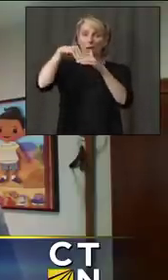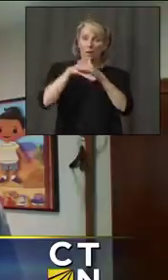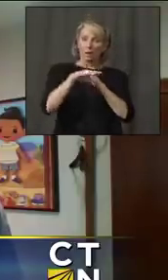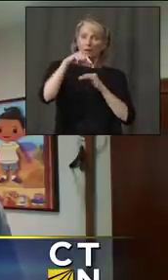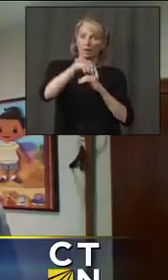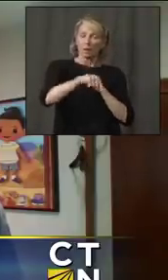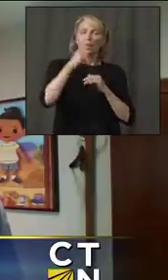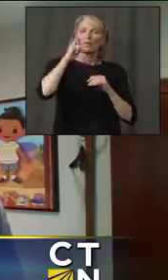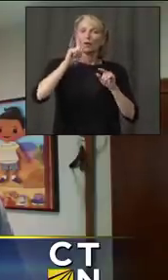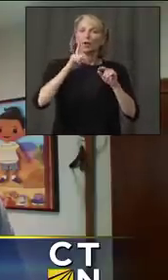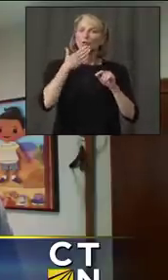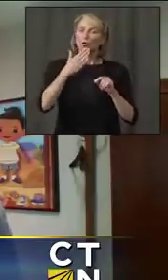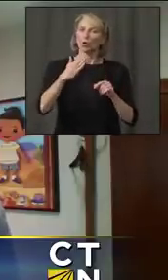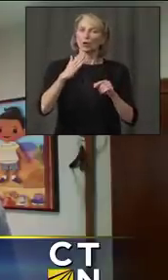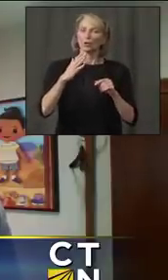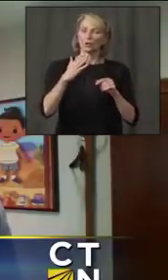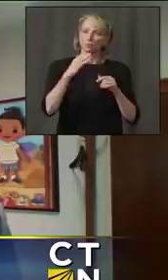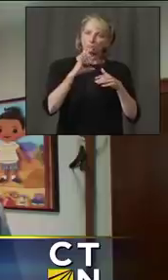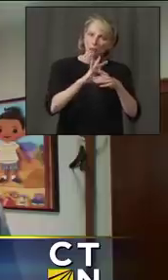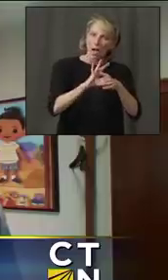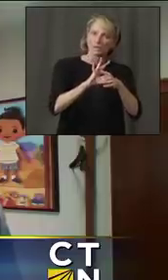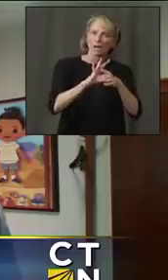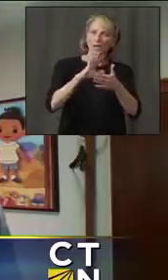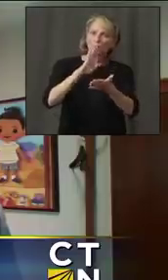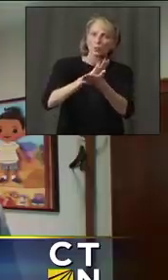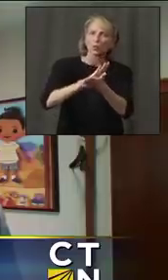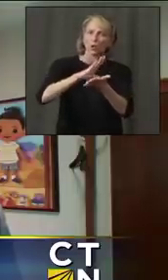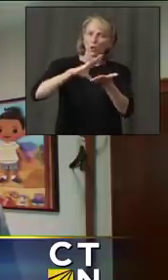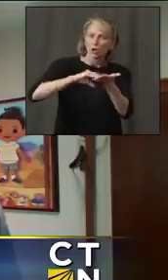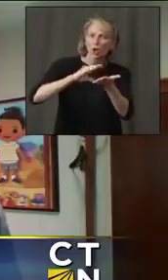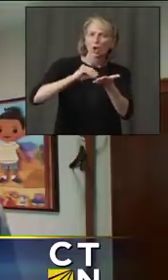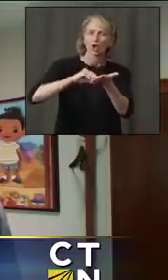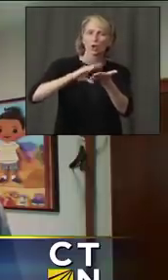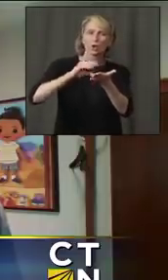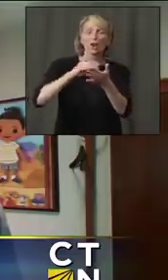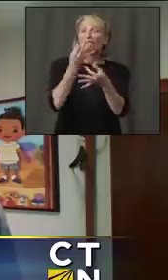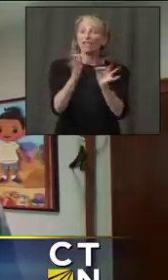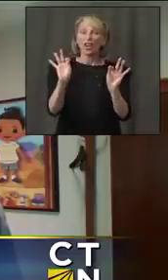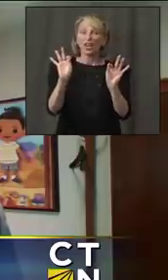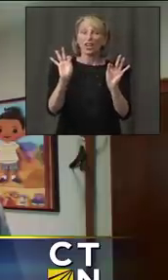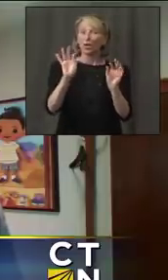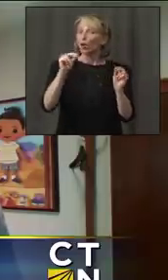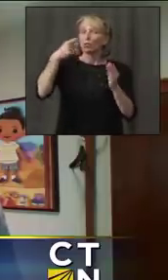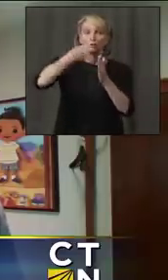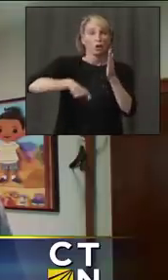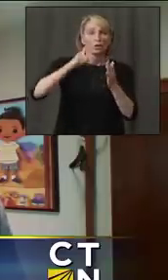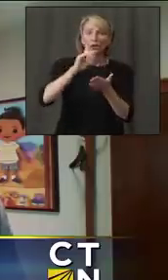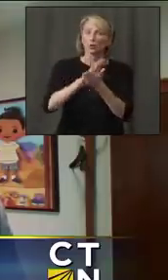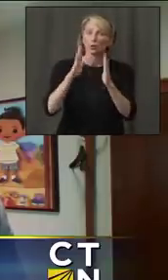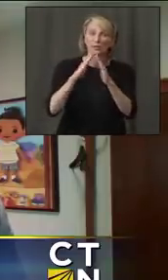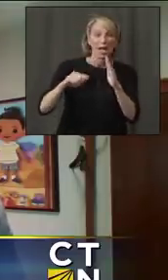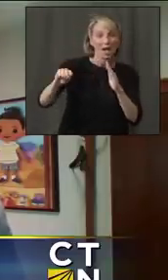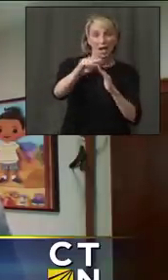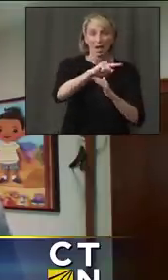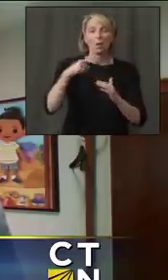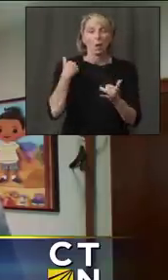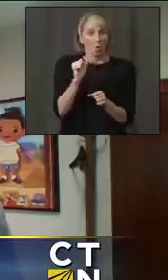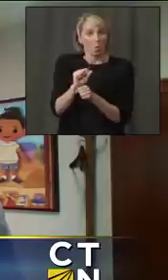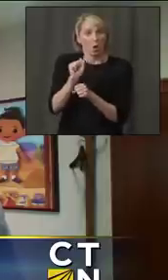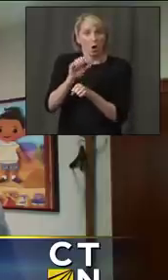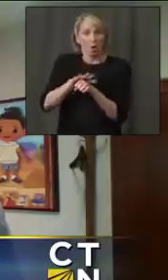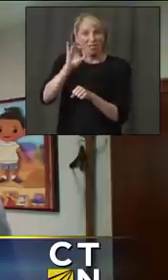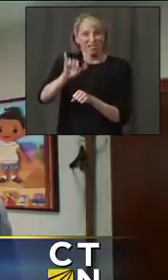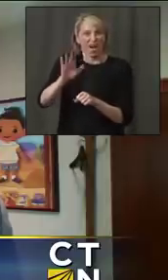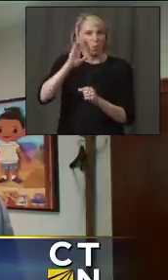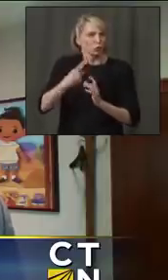learning to supplement what districts might already have free of charge to districts. So that work is underway. We're going to be launching